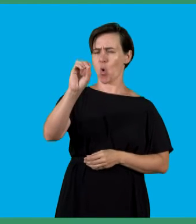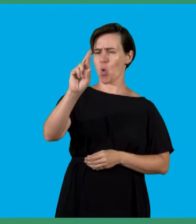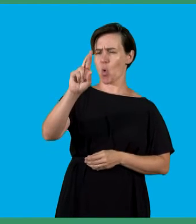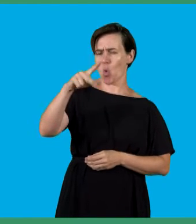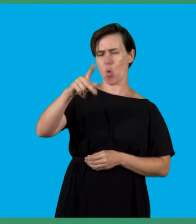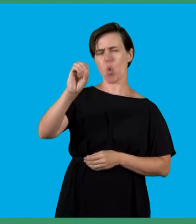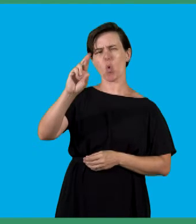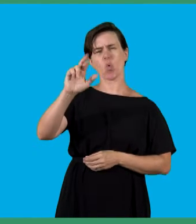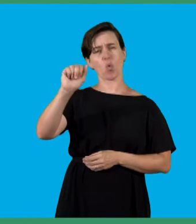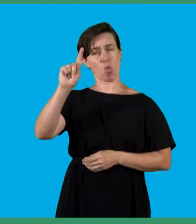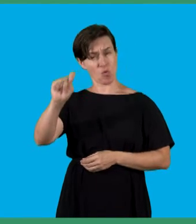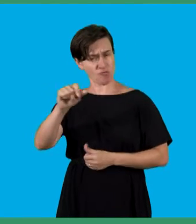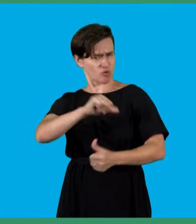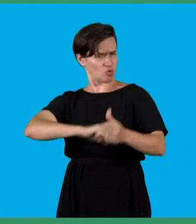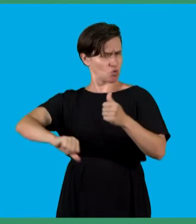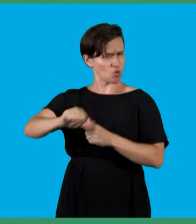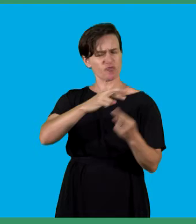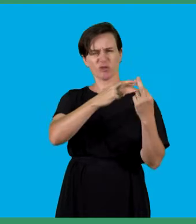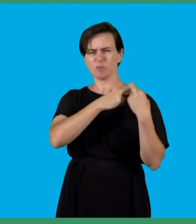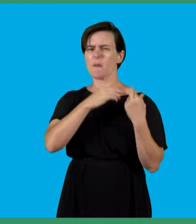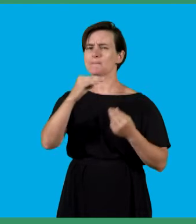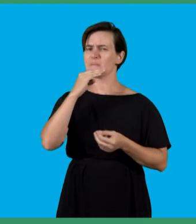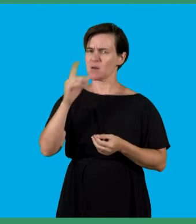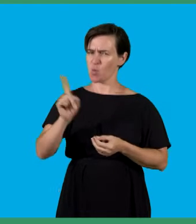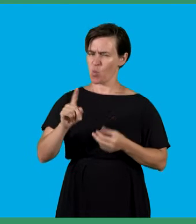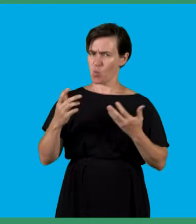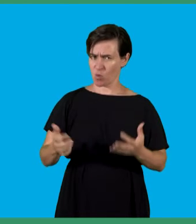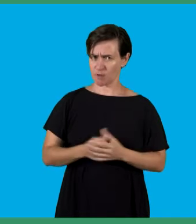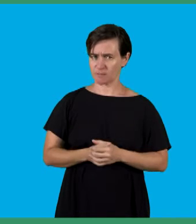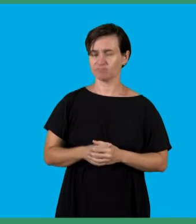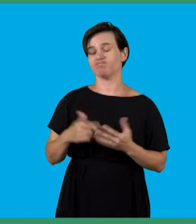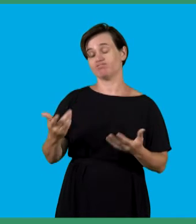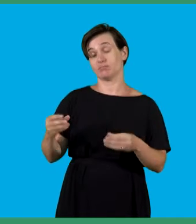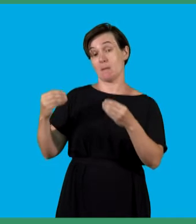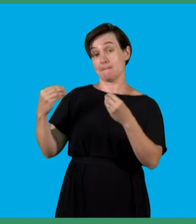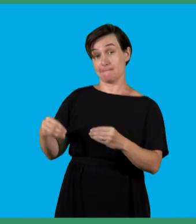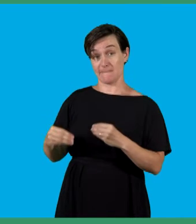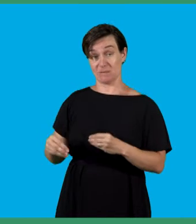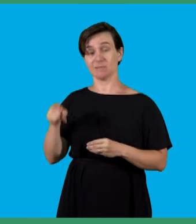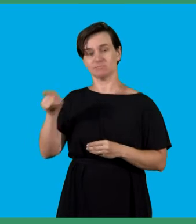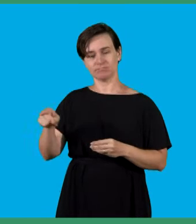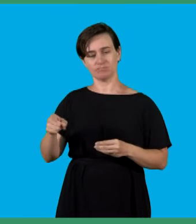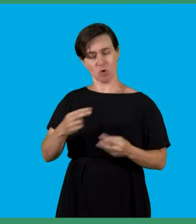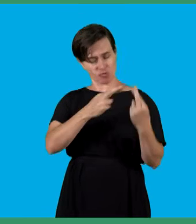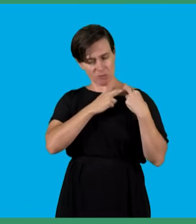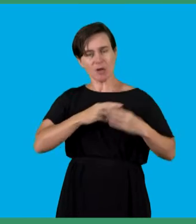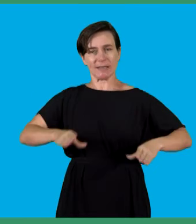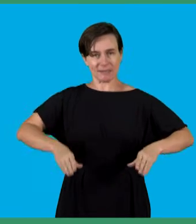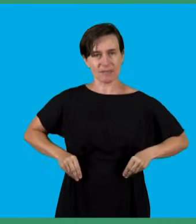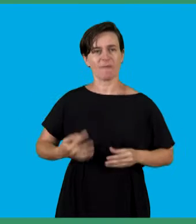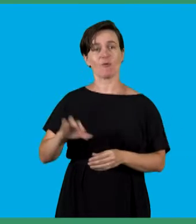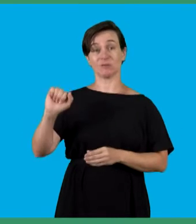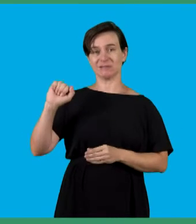responsibility. Corporate social responsibility is about businesses taking responsibility for